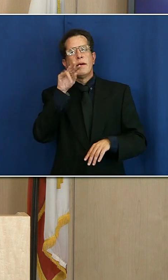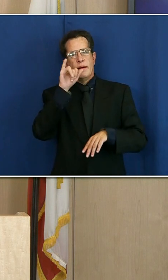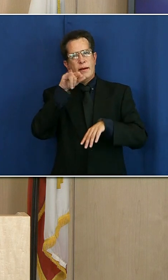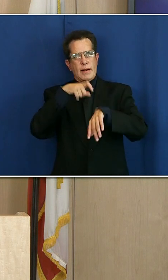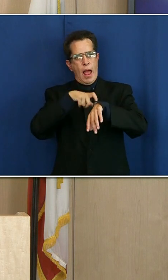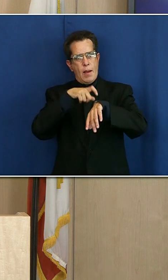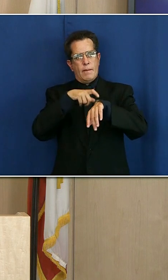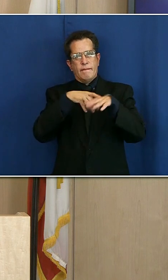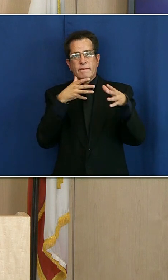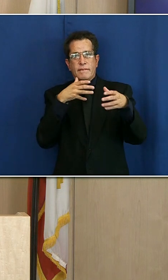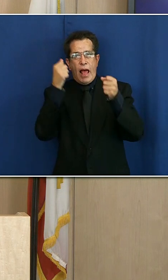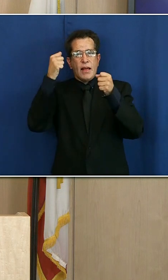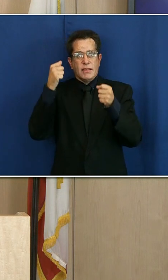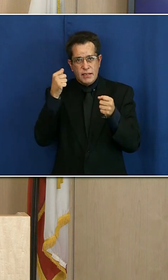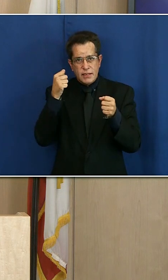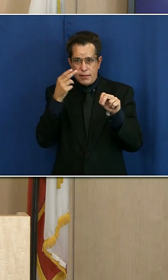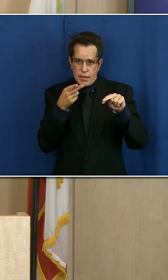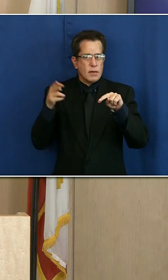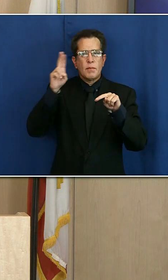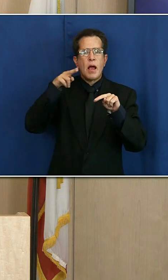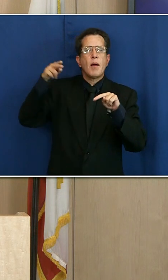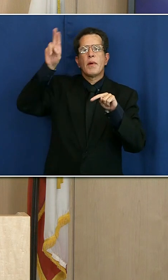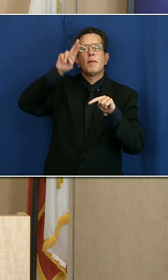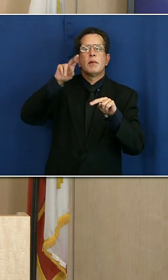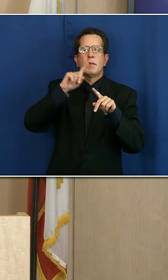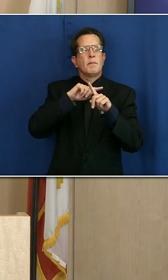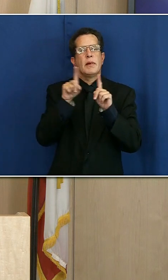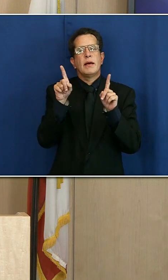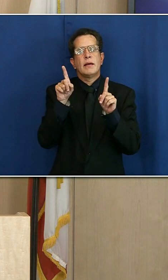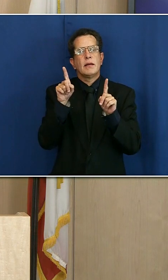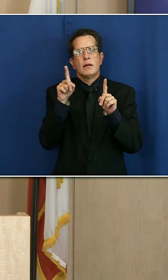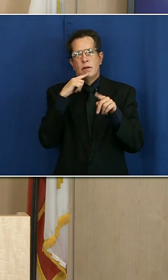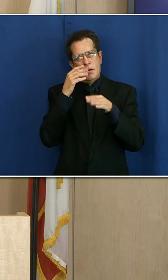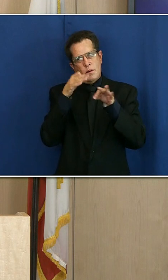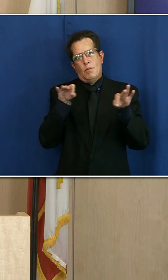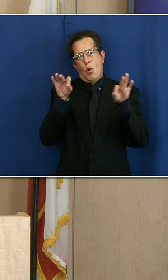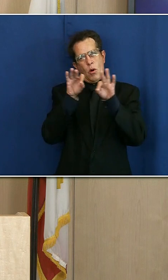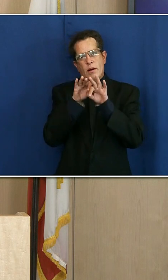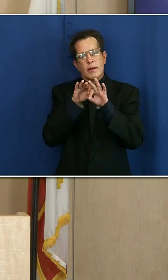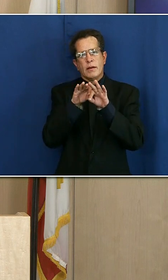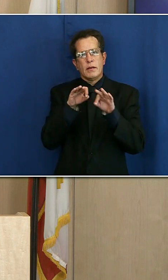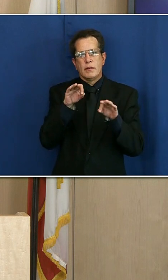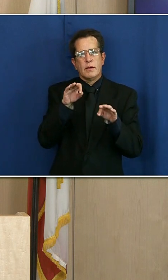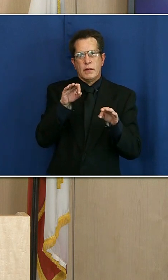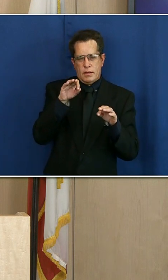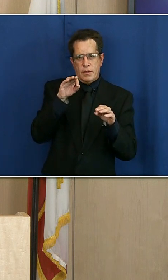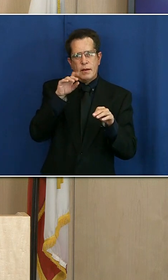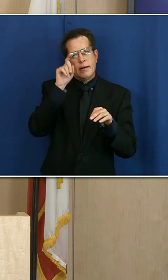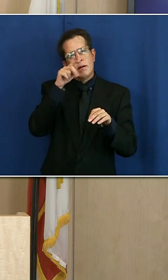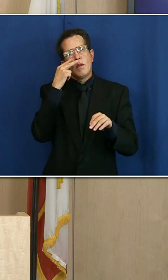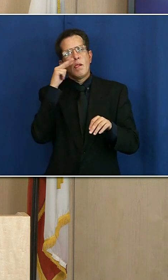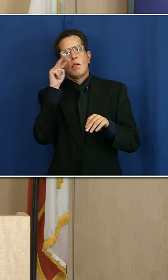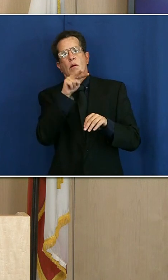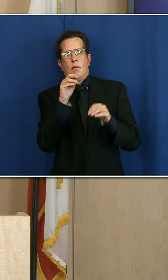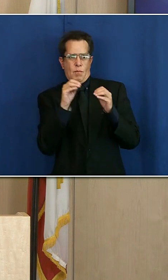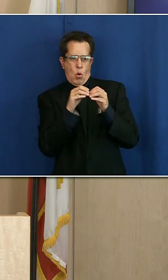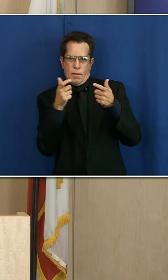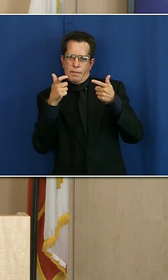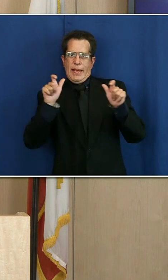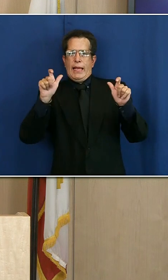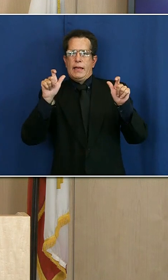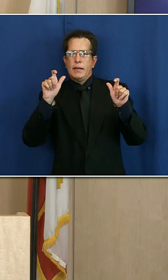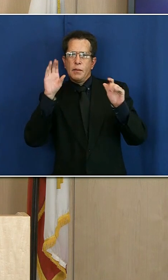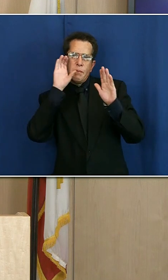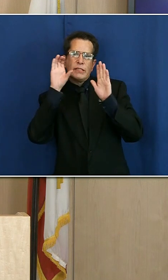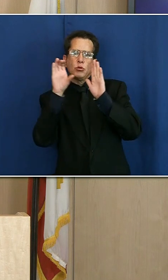or the increased rate in this group, I think that it might be misleading to do so. You need a much bigger population to make that